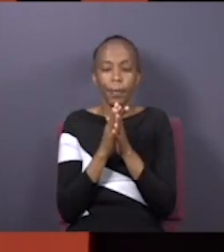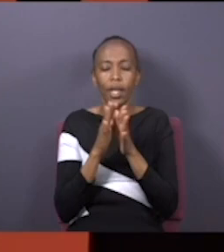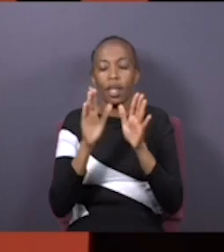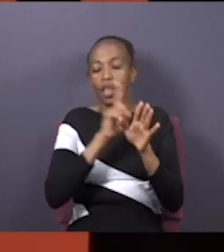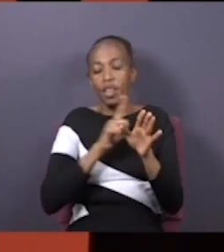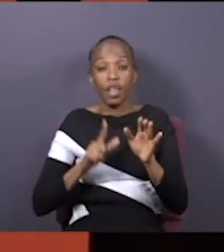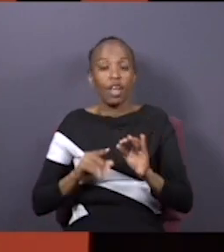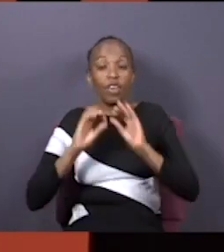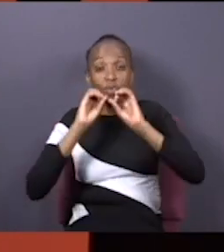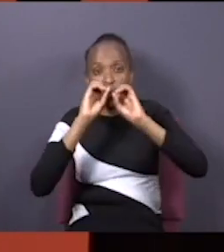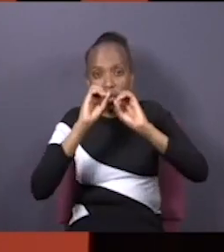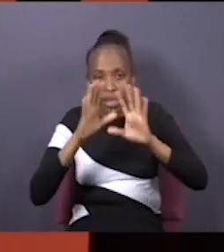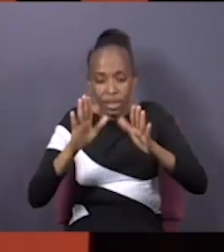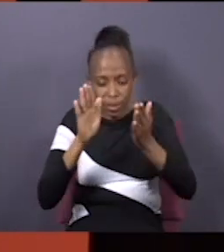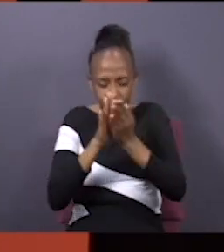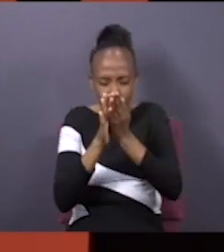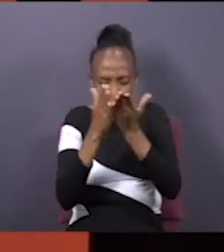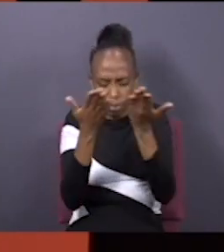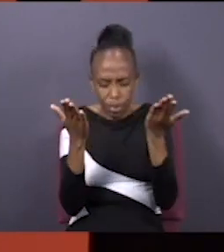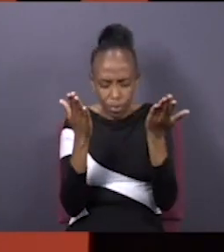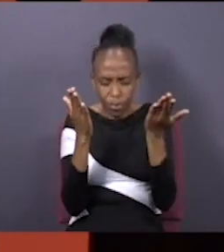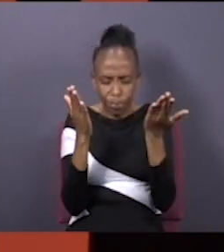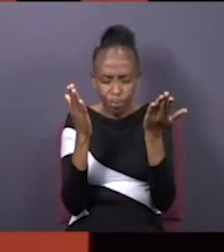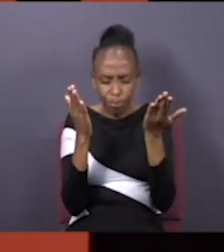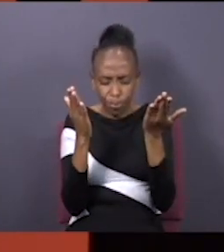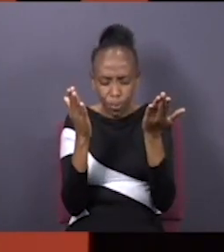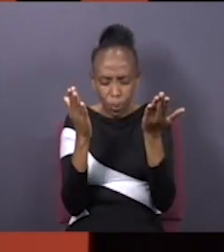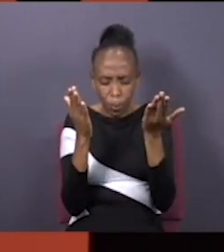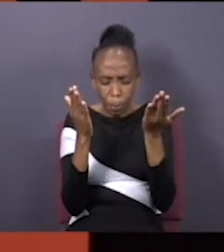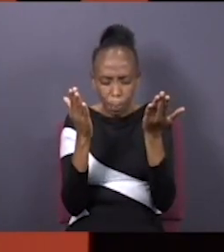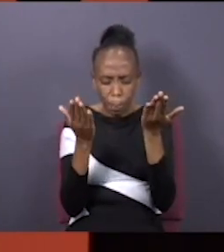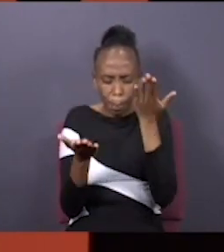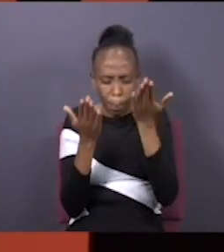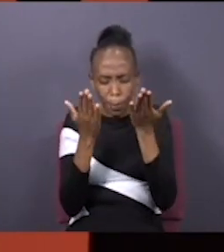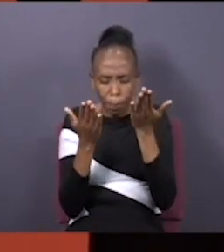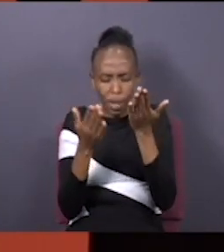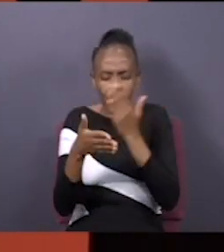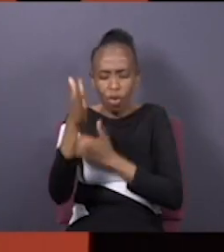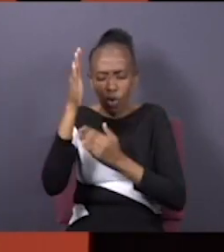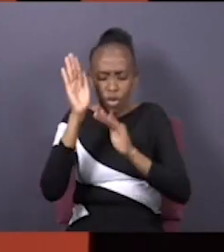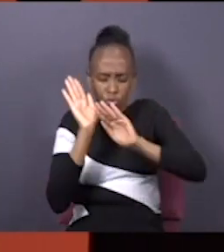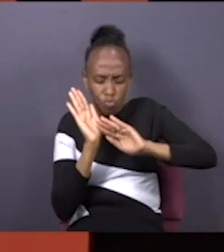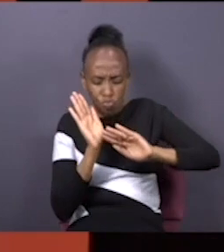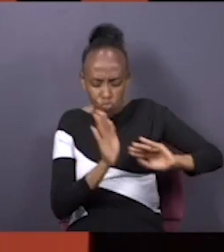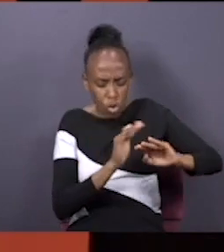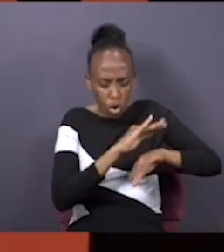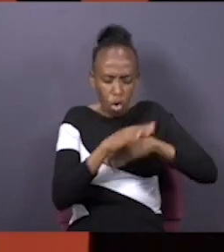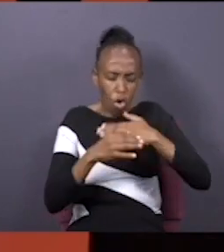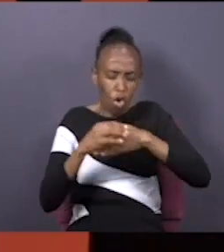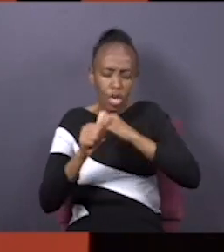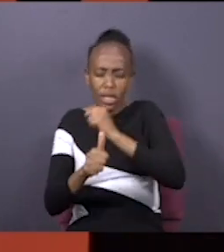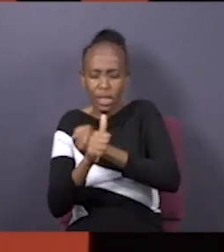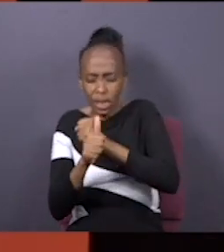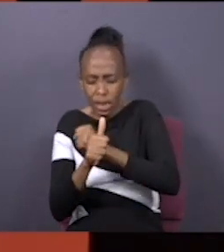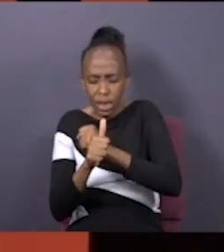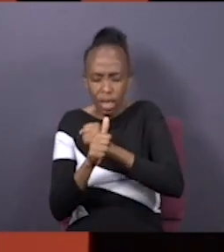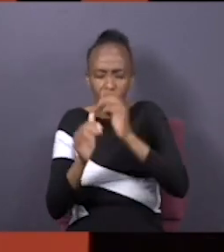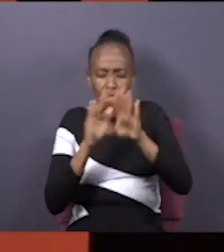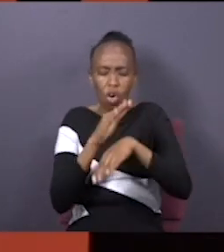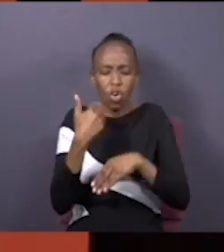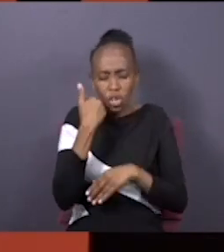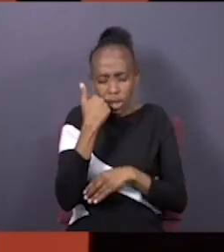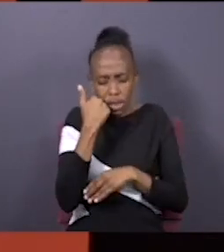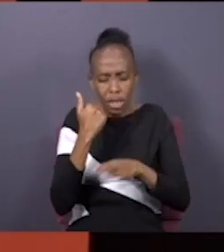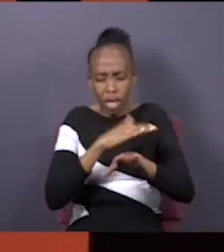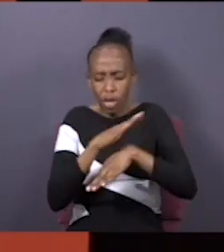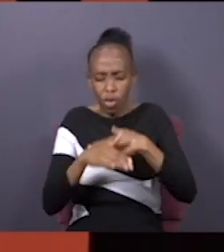The Lord bless you and keep you. May He keep you from all harm, from all danger, from all